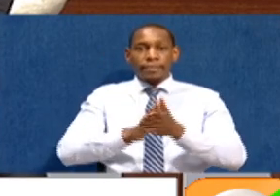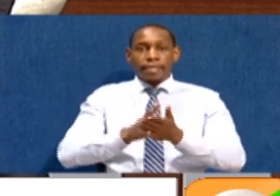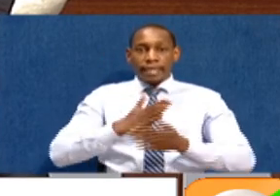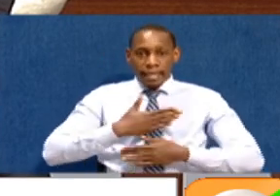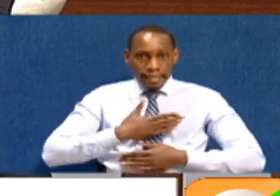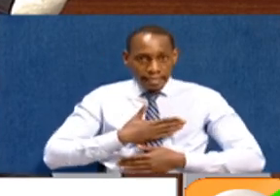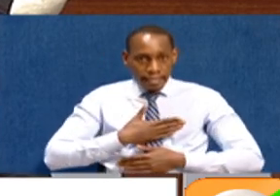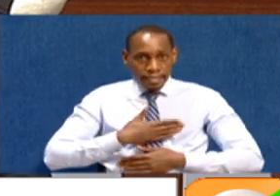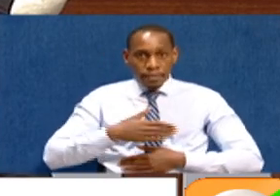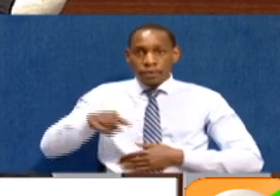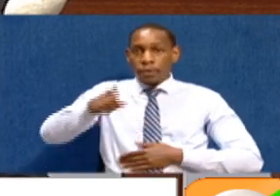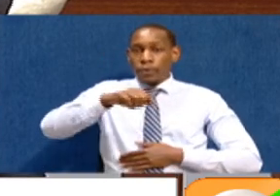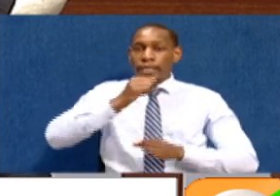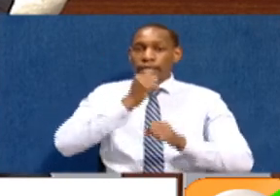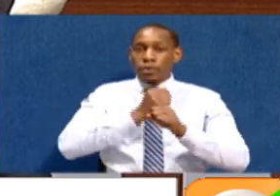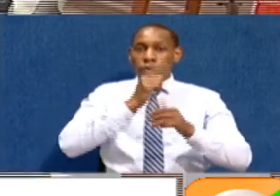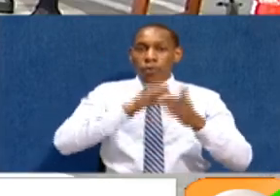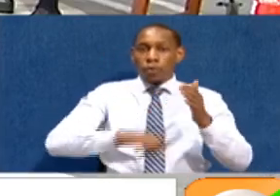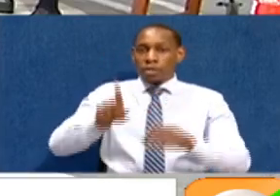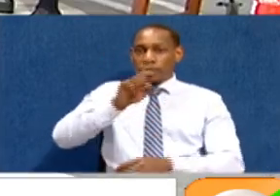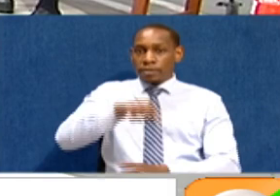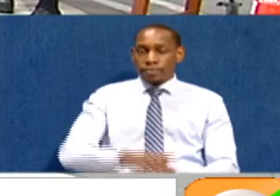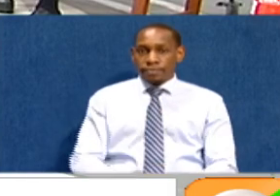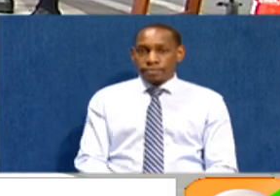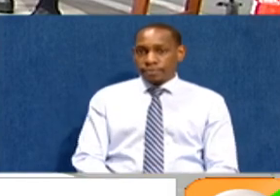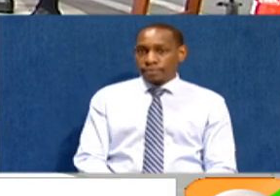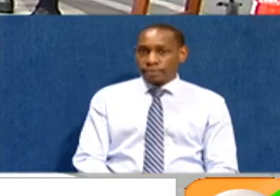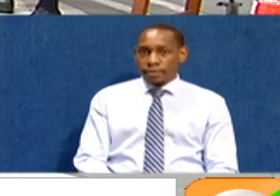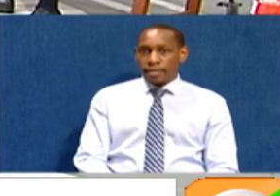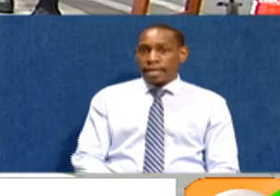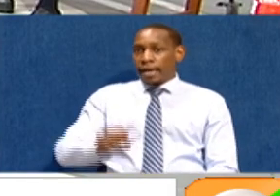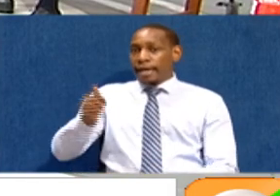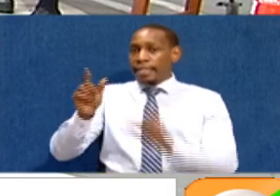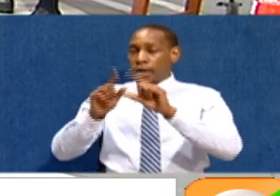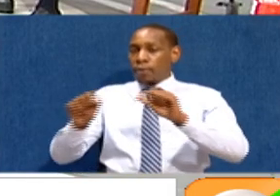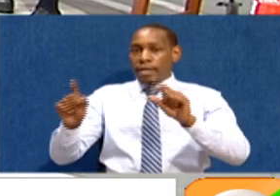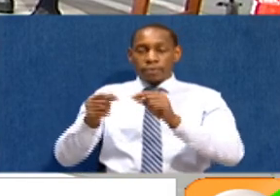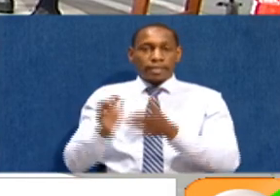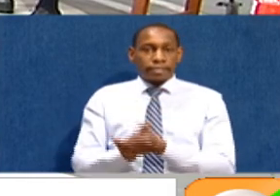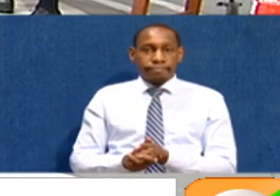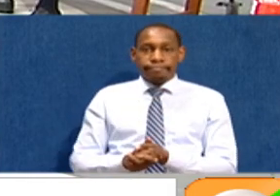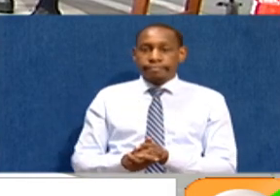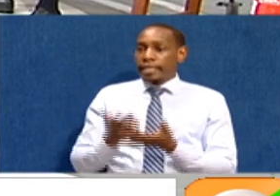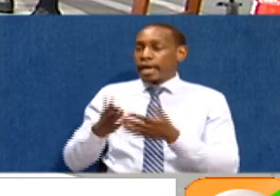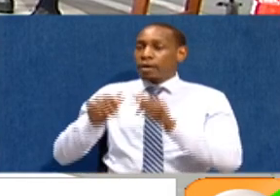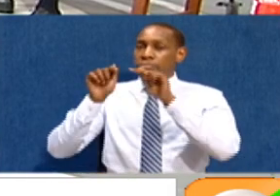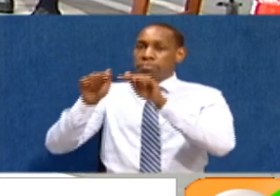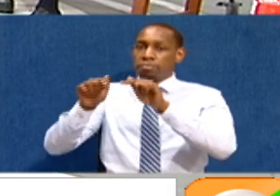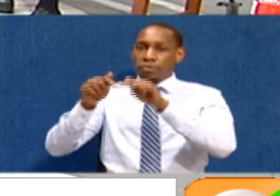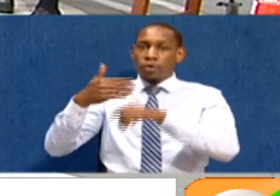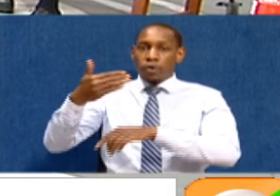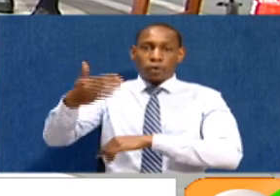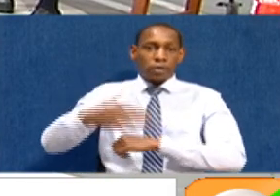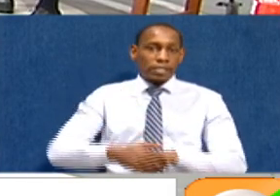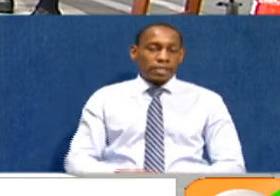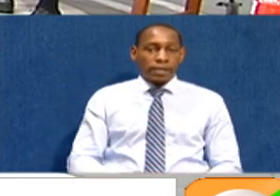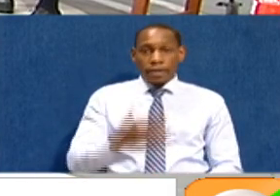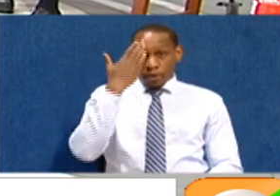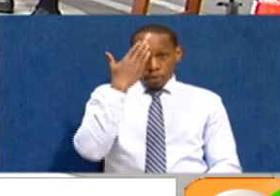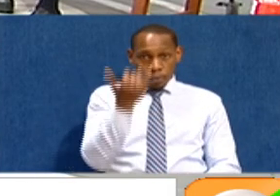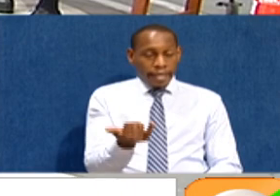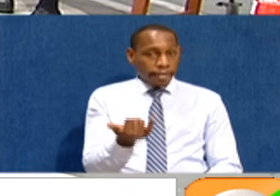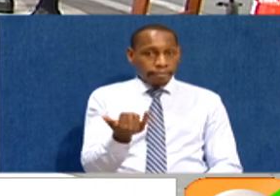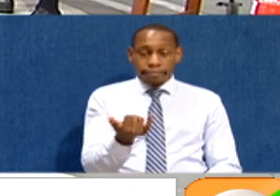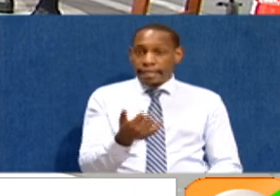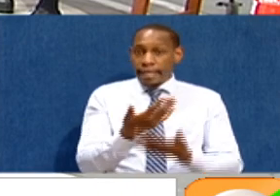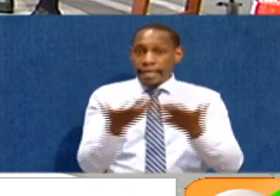Excellency, what do we do? In other words, Barack, you're damned if you do. Yes. And you're damned, if you don't. Yeah. Because